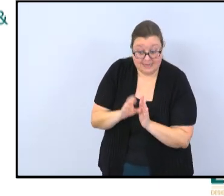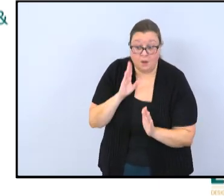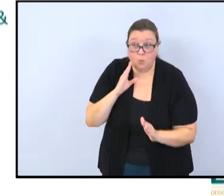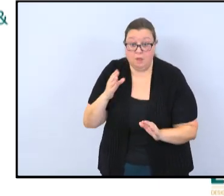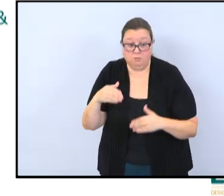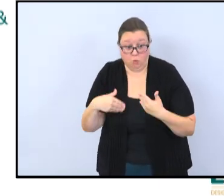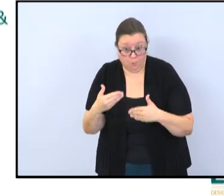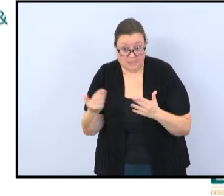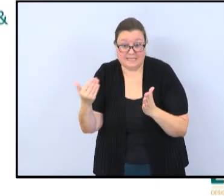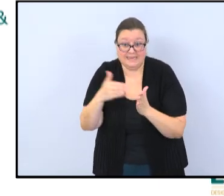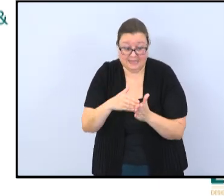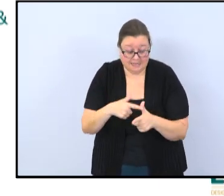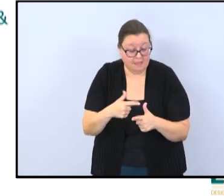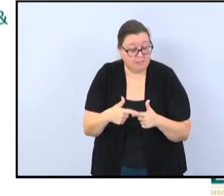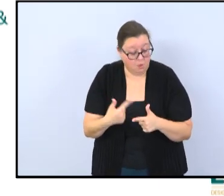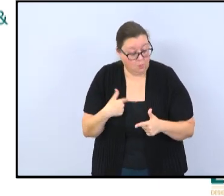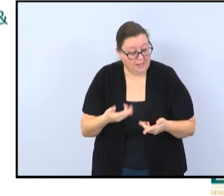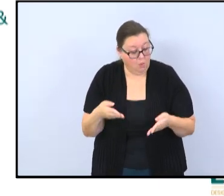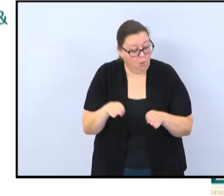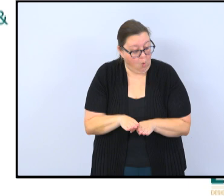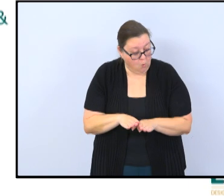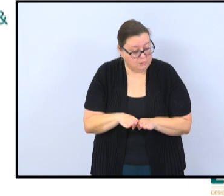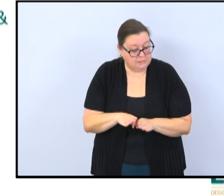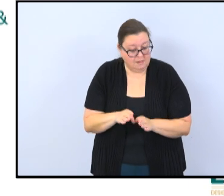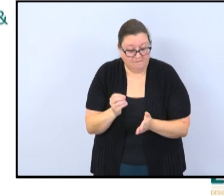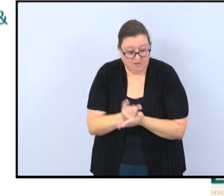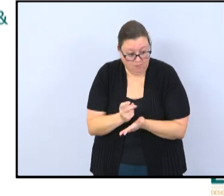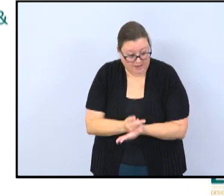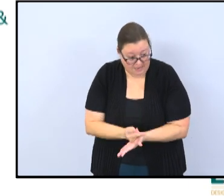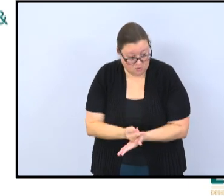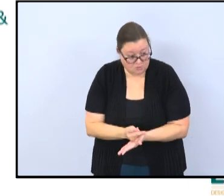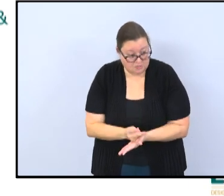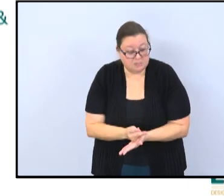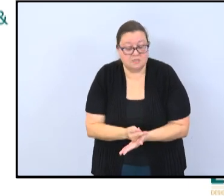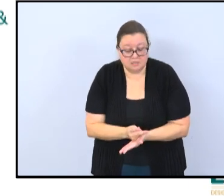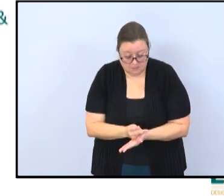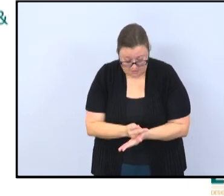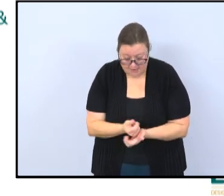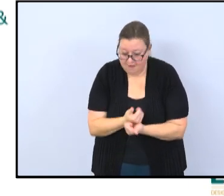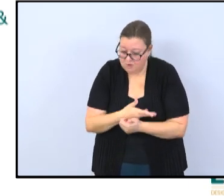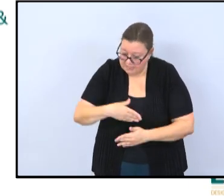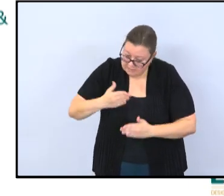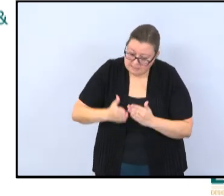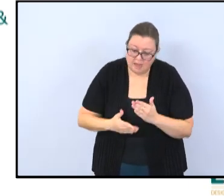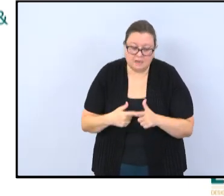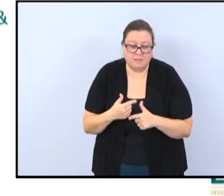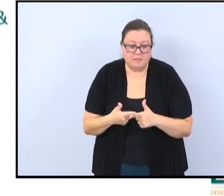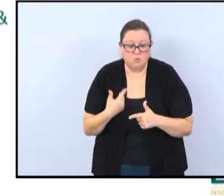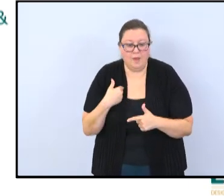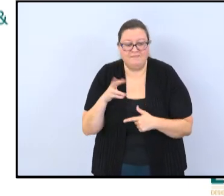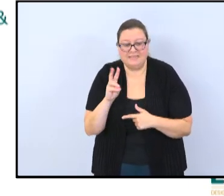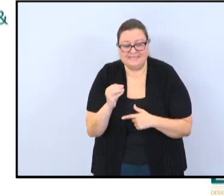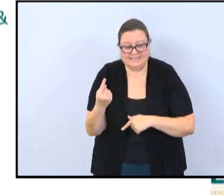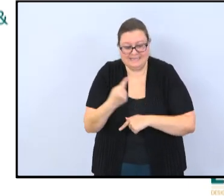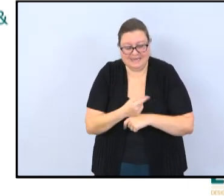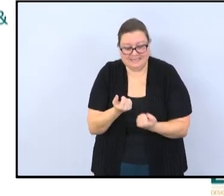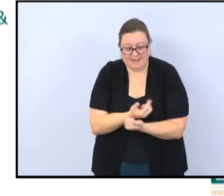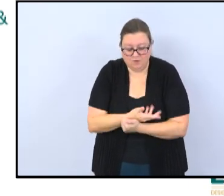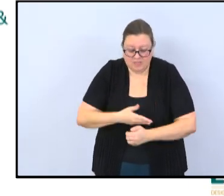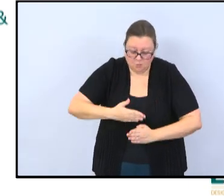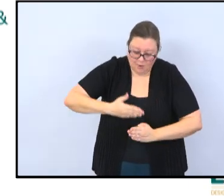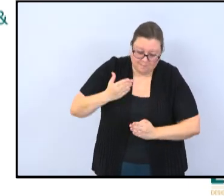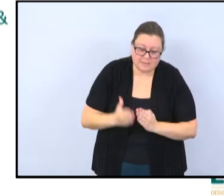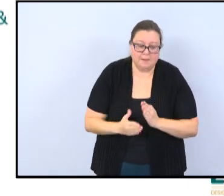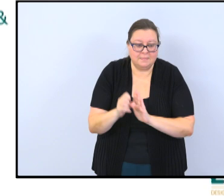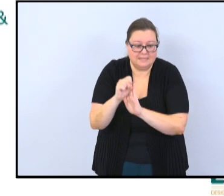our verification on everything's done. Then we have about 60 days in which everything is wrapped up. The